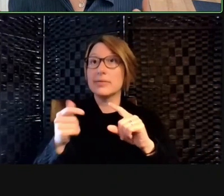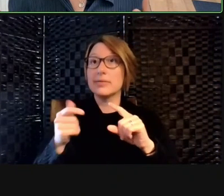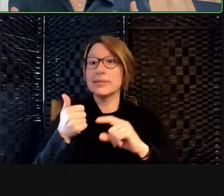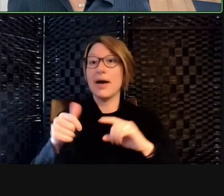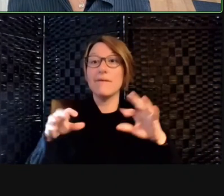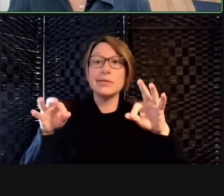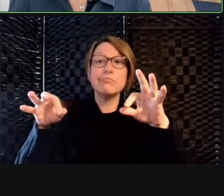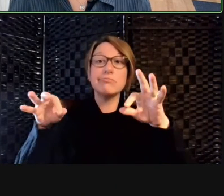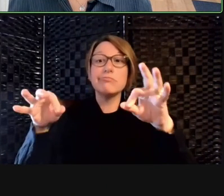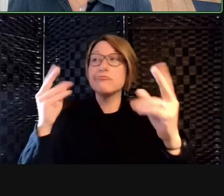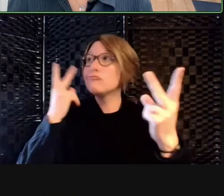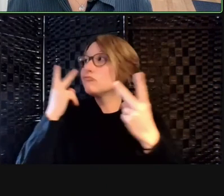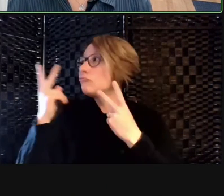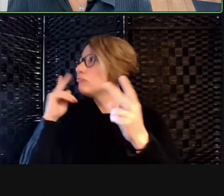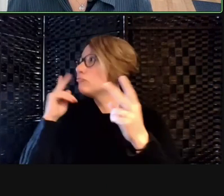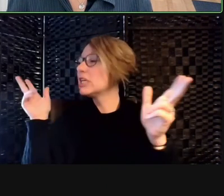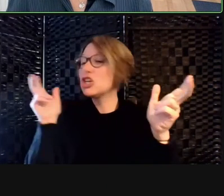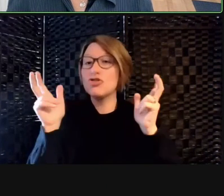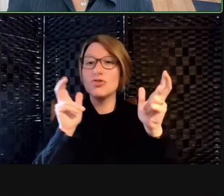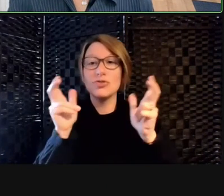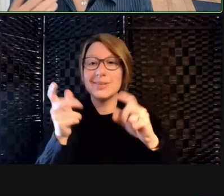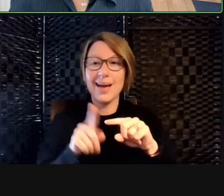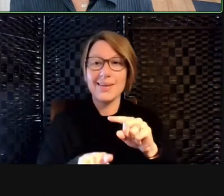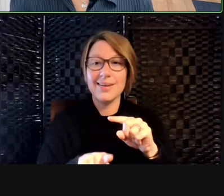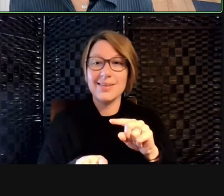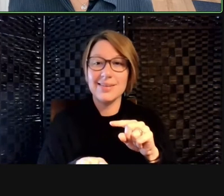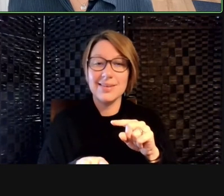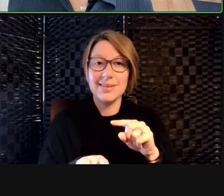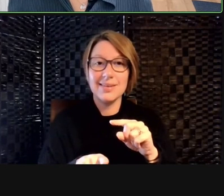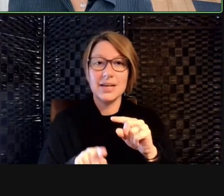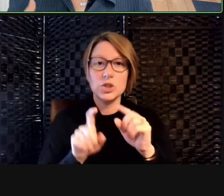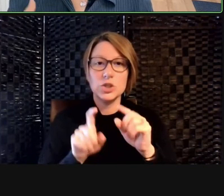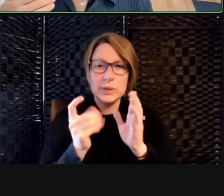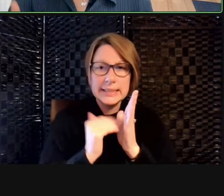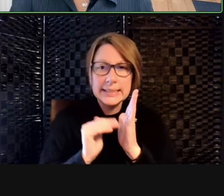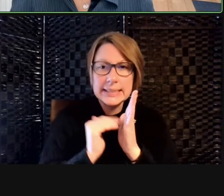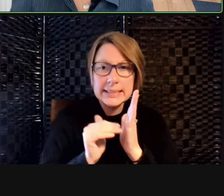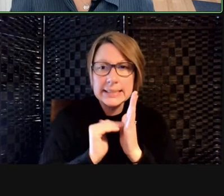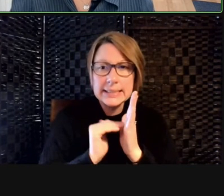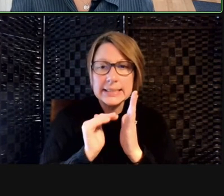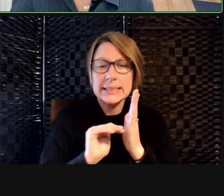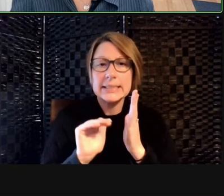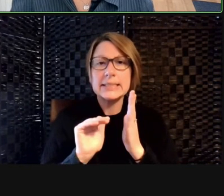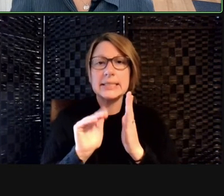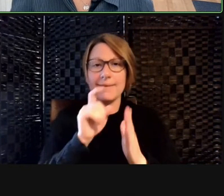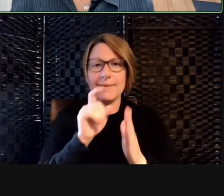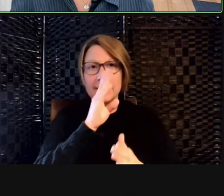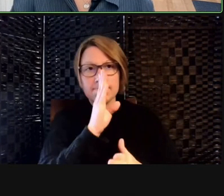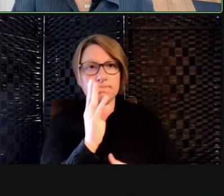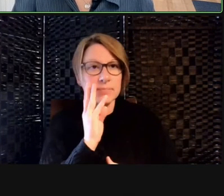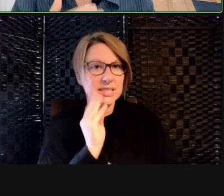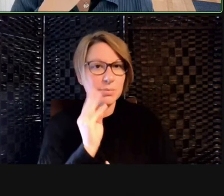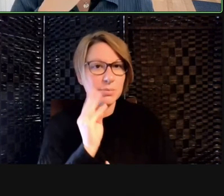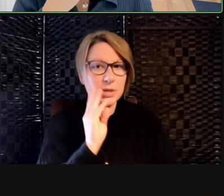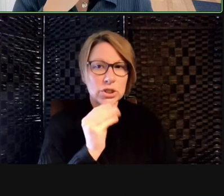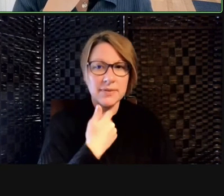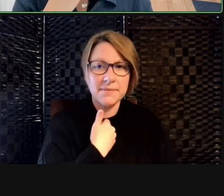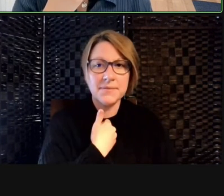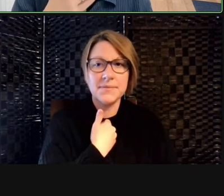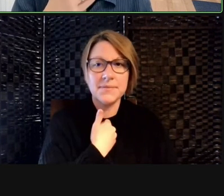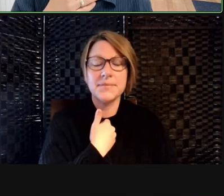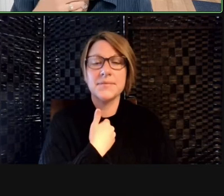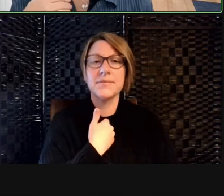of vision and hearing information. So they need repeated practices. They have to directly be experiencing that. This little